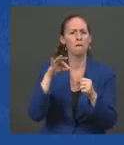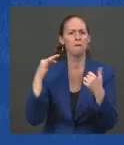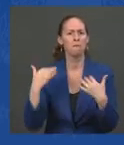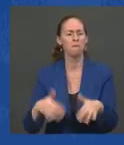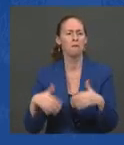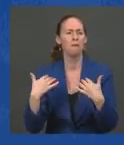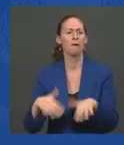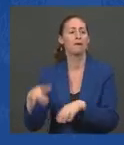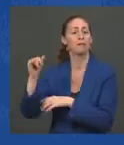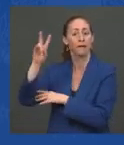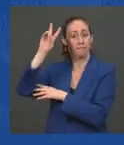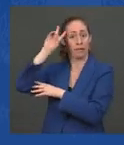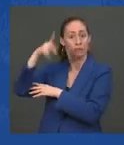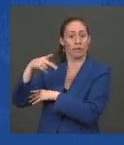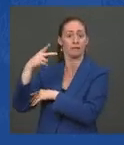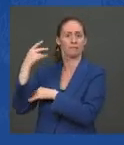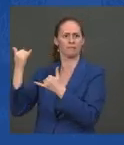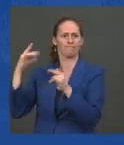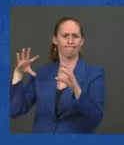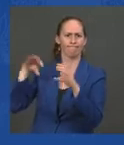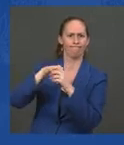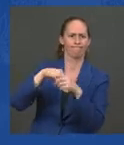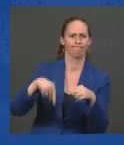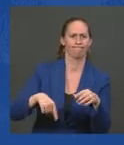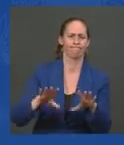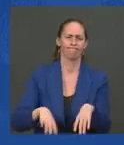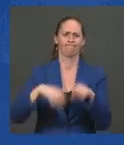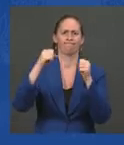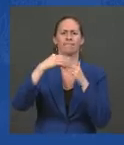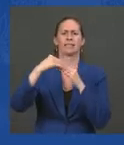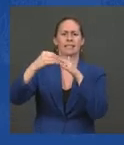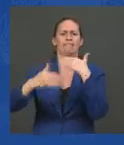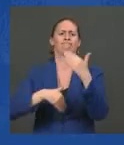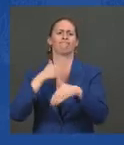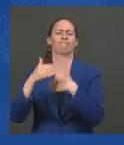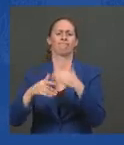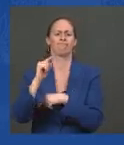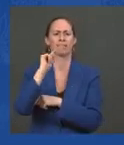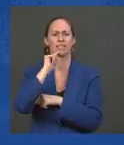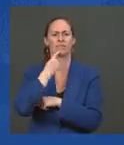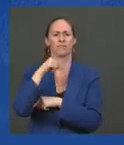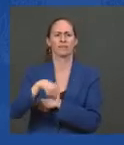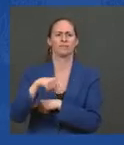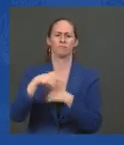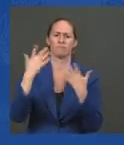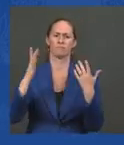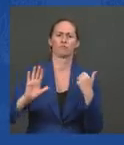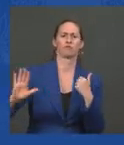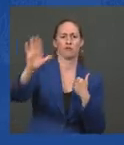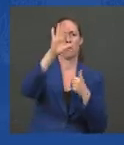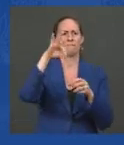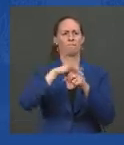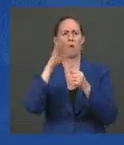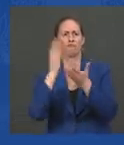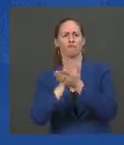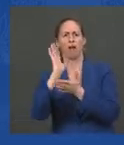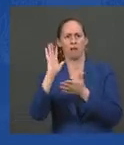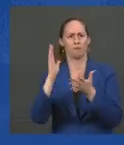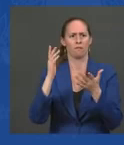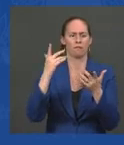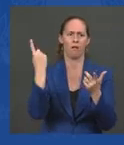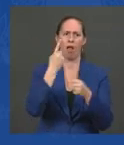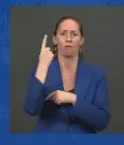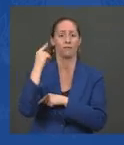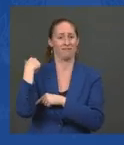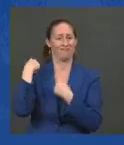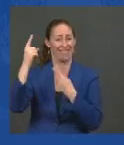and we've supported Democrats pressing to enact critical voting rights bills since day one of this administration, making sure we have unanimous support. But